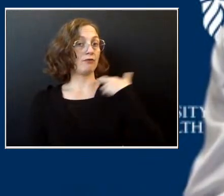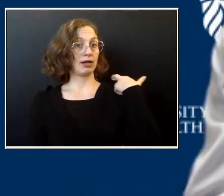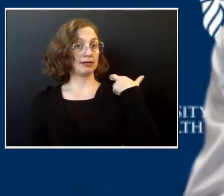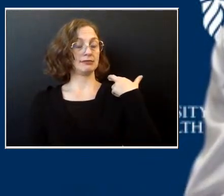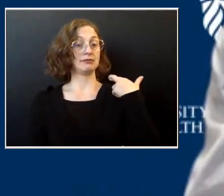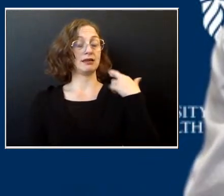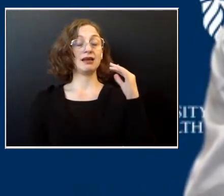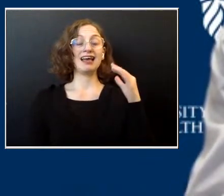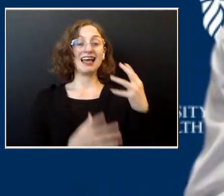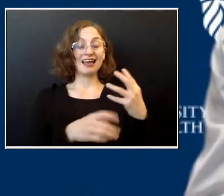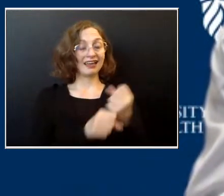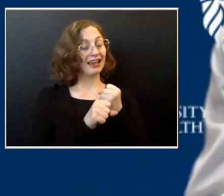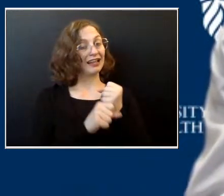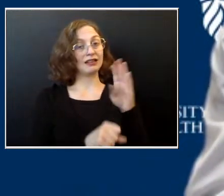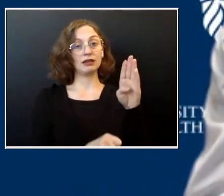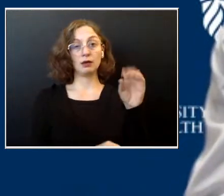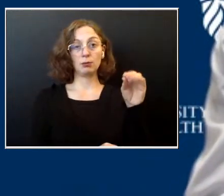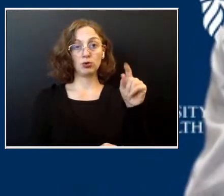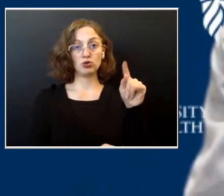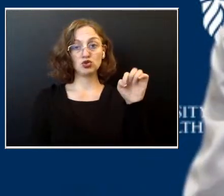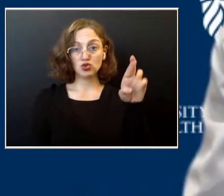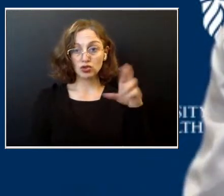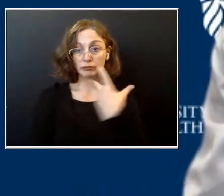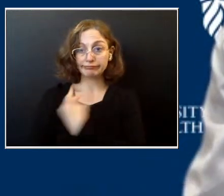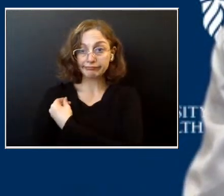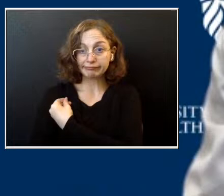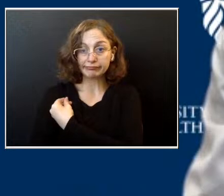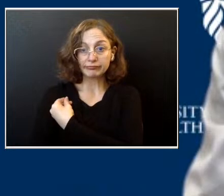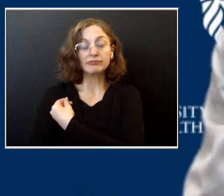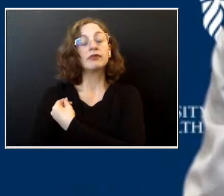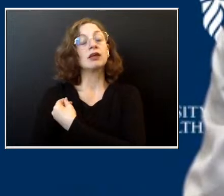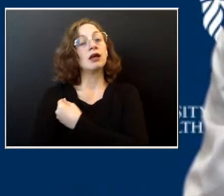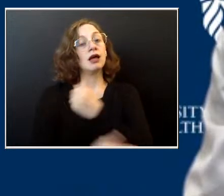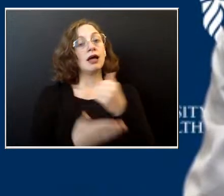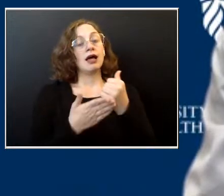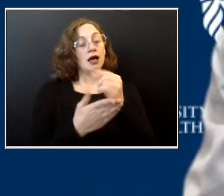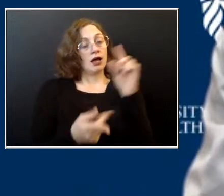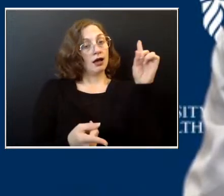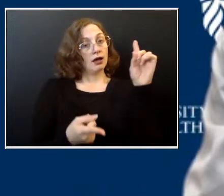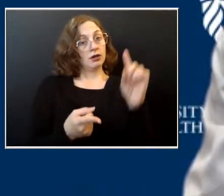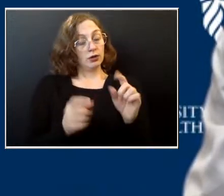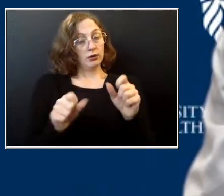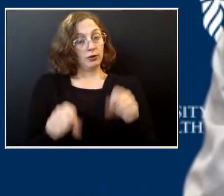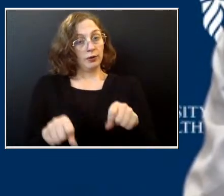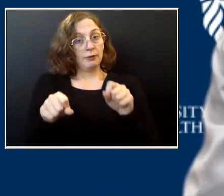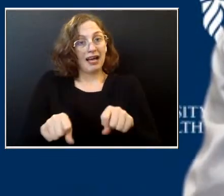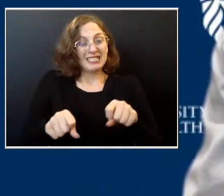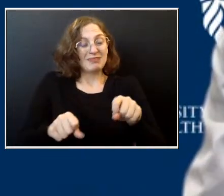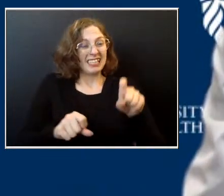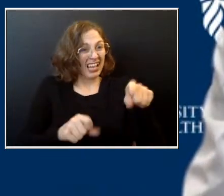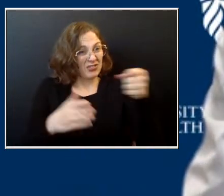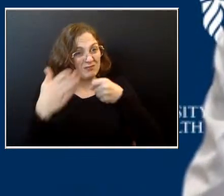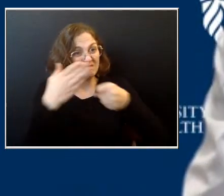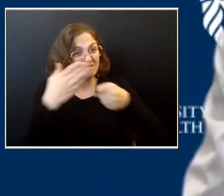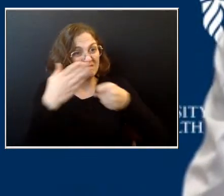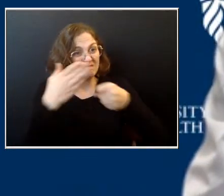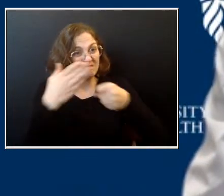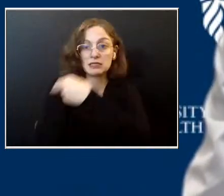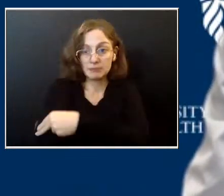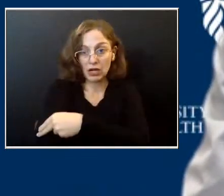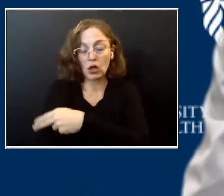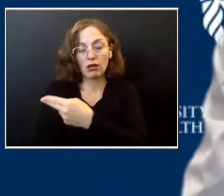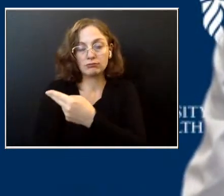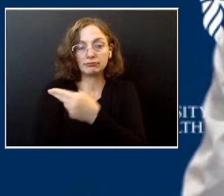updated vaccine does help reduce your chance of going to the hospital and going to the ICU. And that is really what we want.